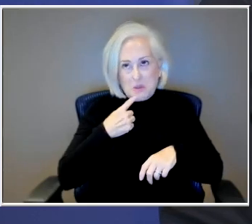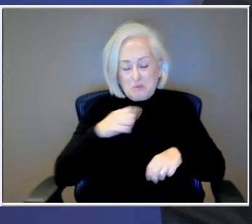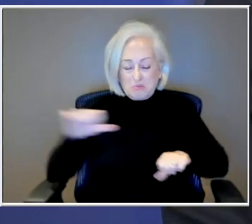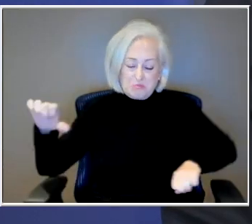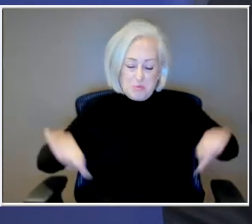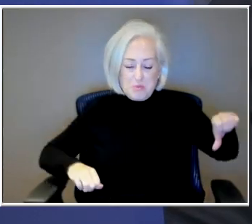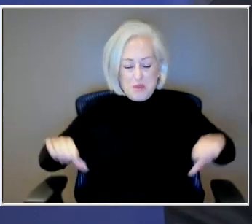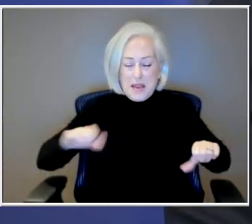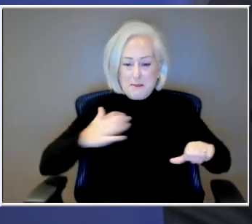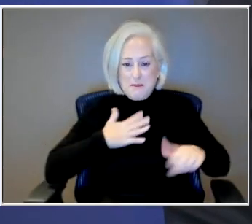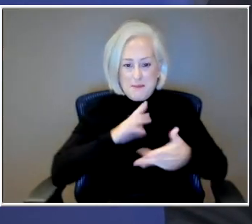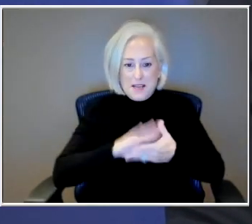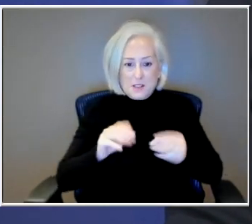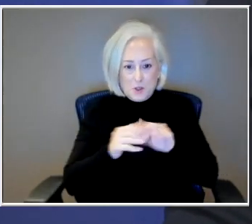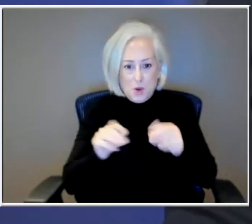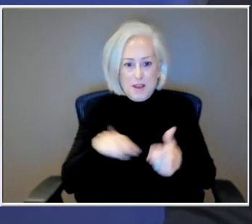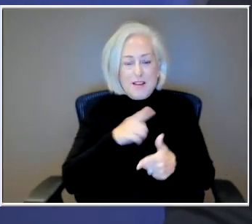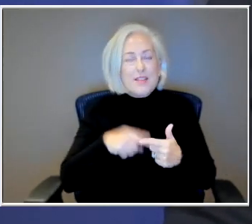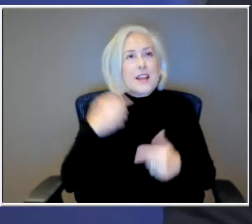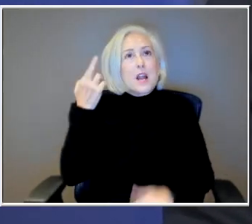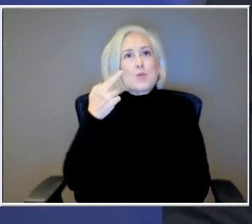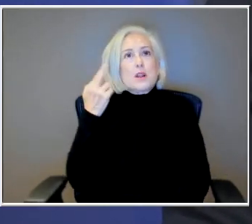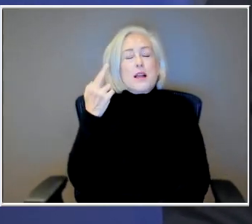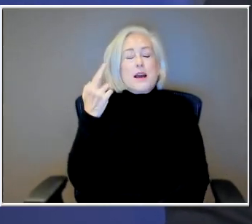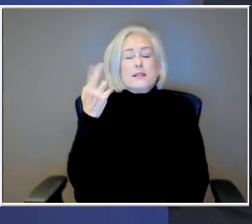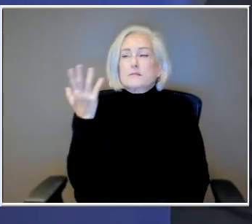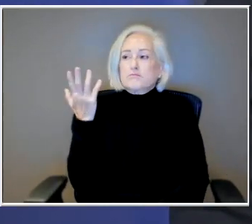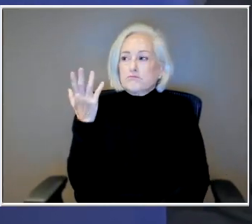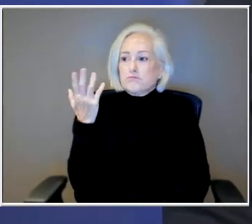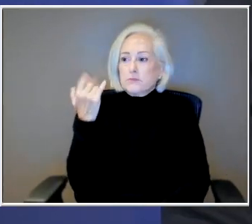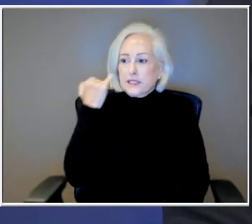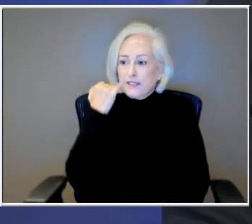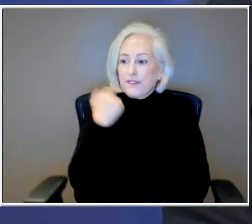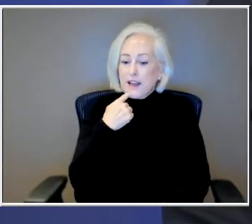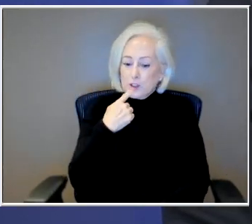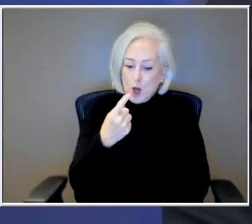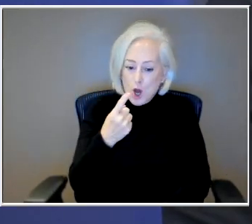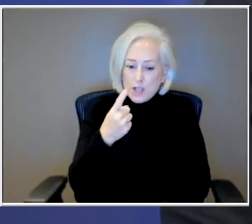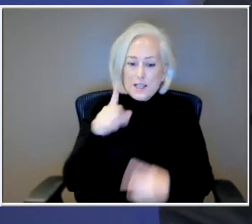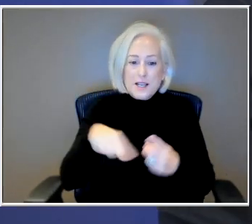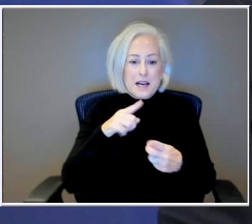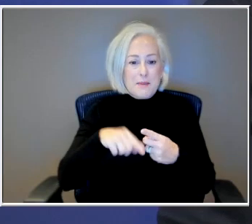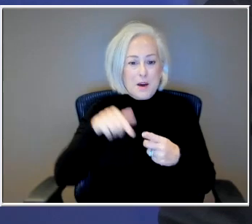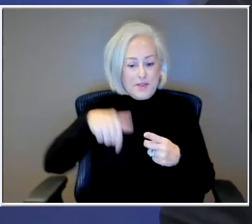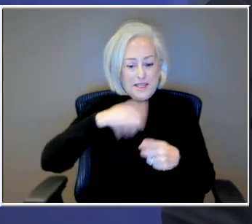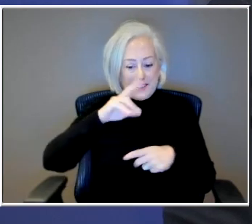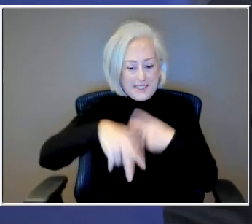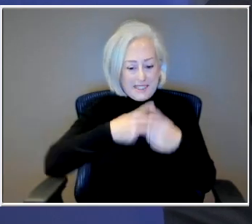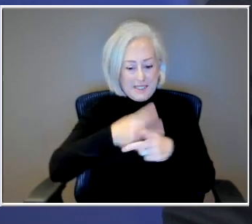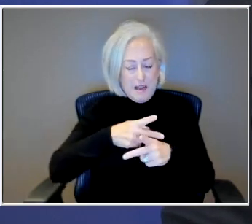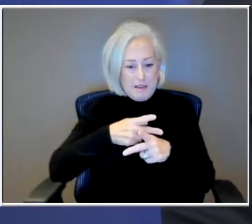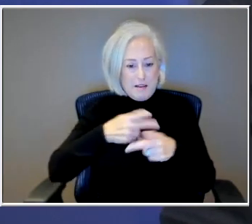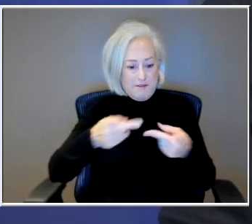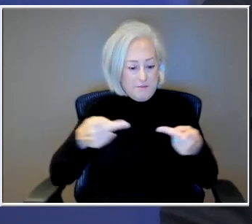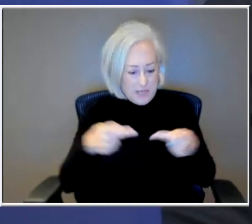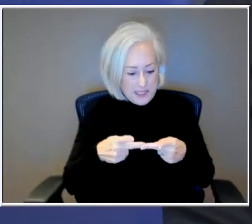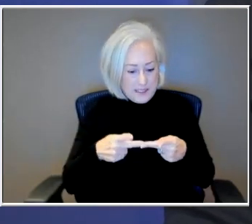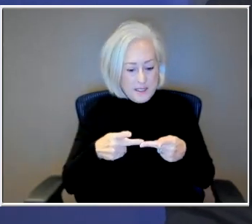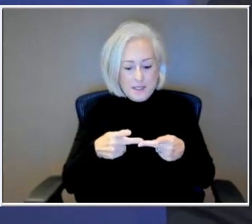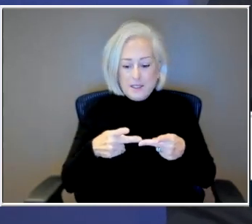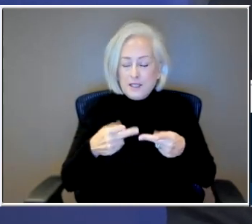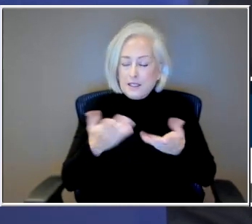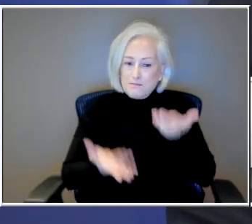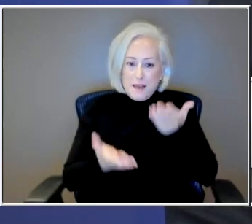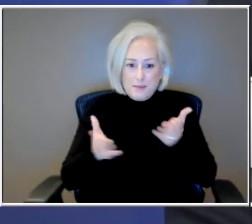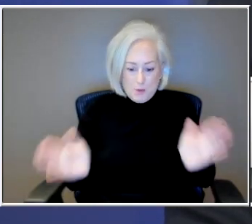day I realized that if I talked about it in settings like this, that it might encourage someone else to do it, and then I kind of got a